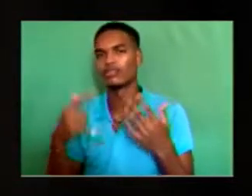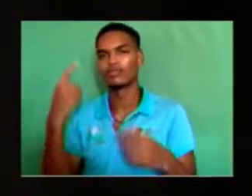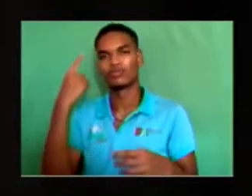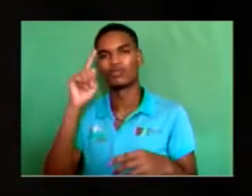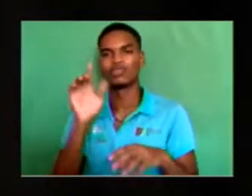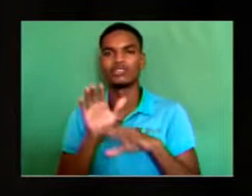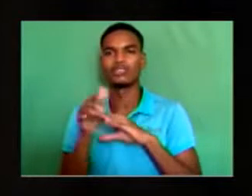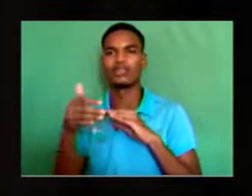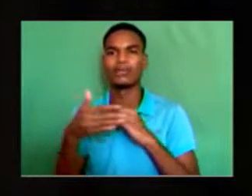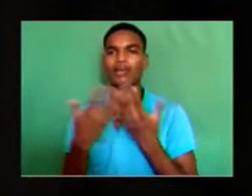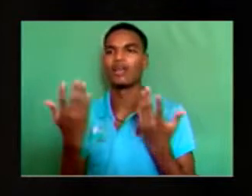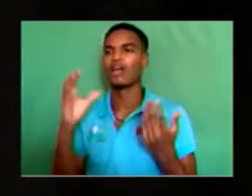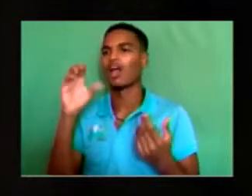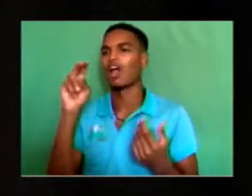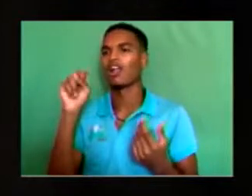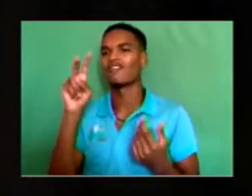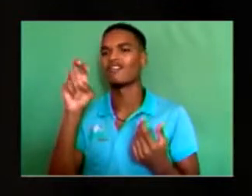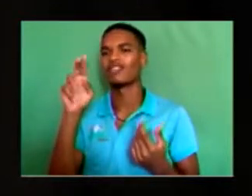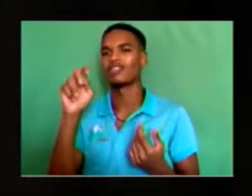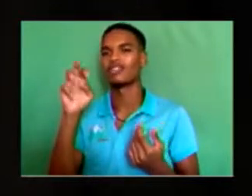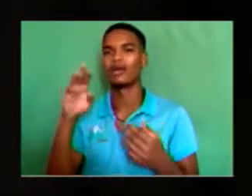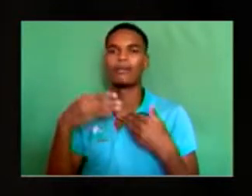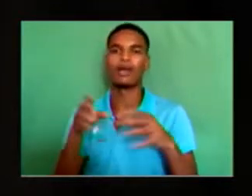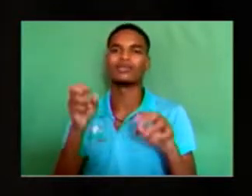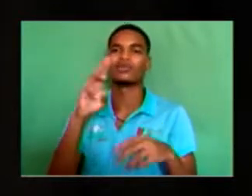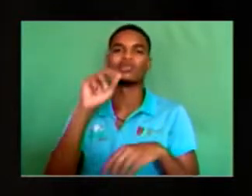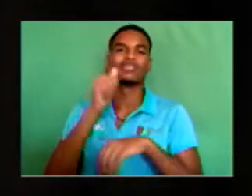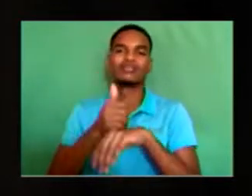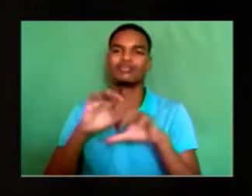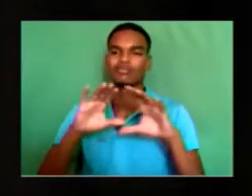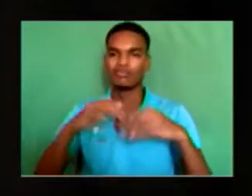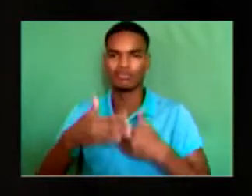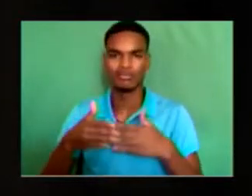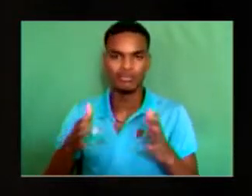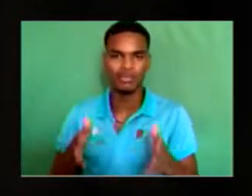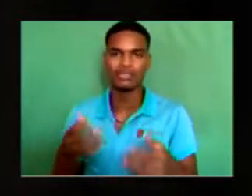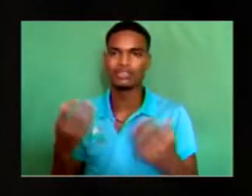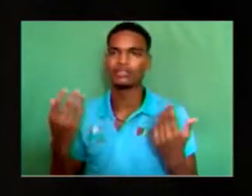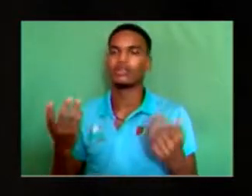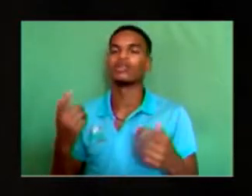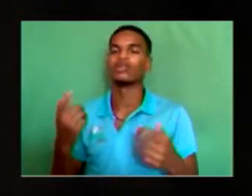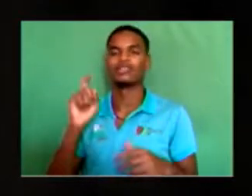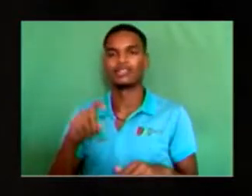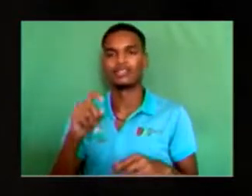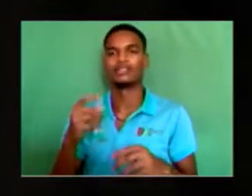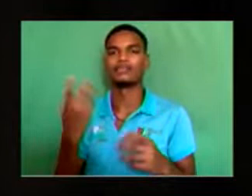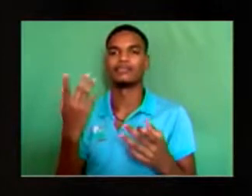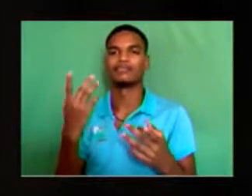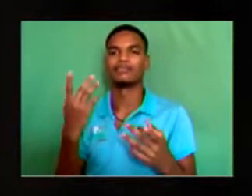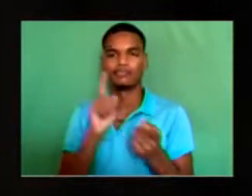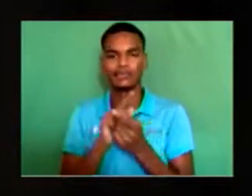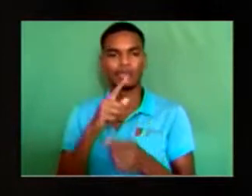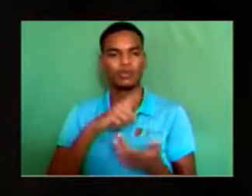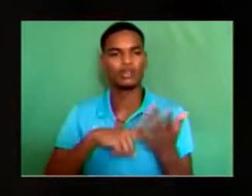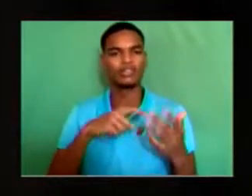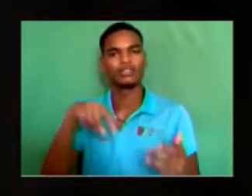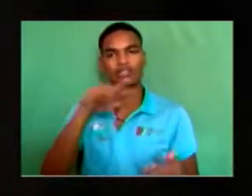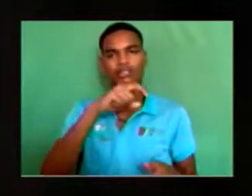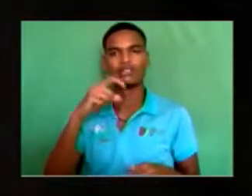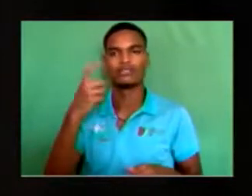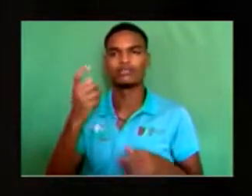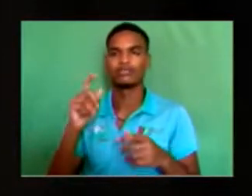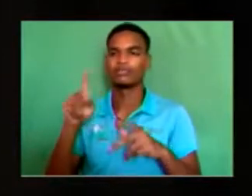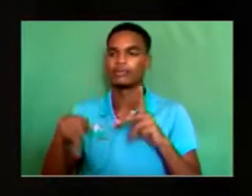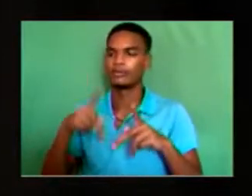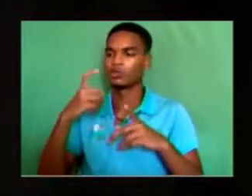box or set-top box that will meet the needs of the broadcasters and the overall goals of